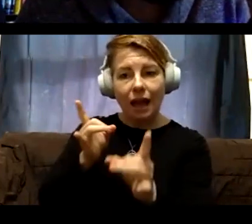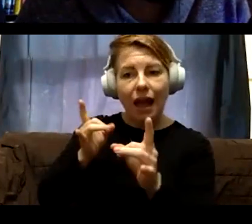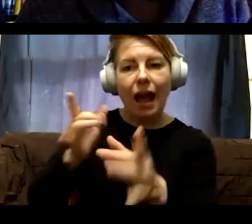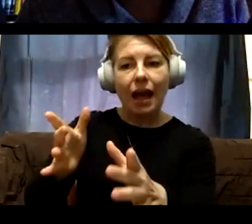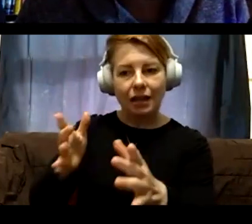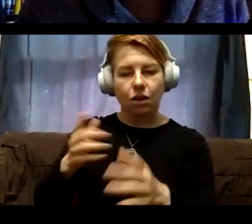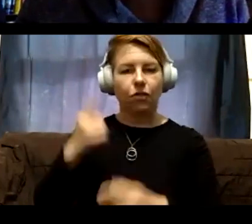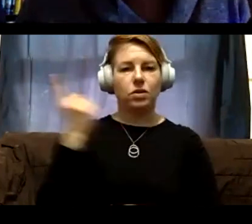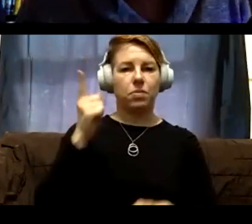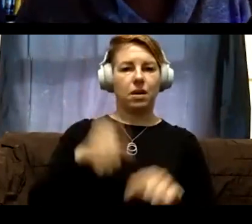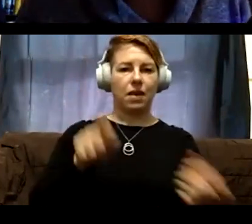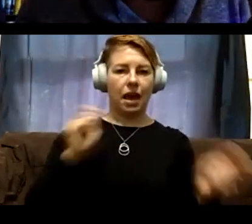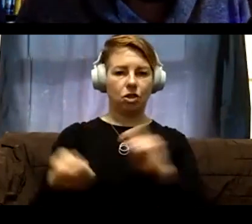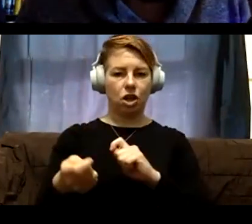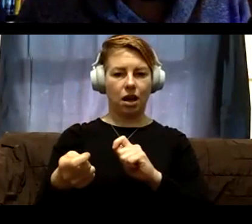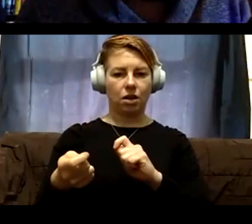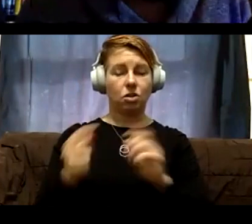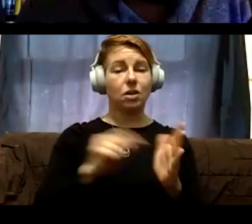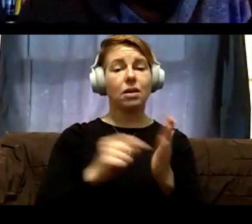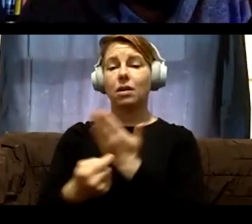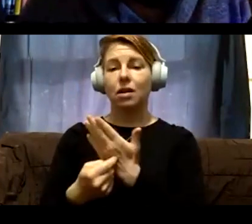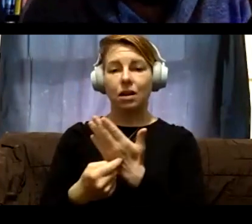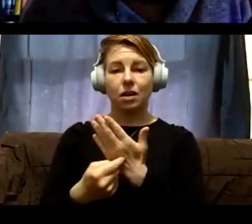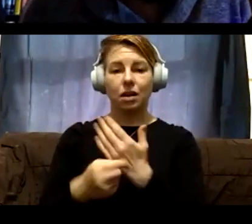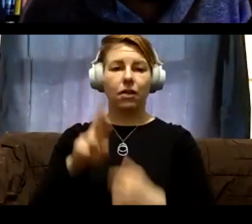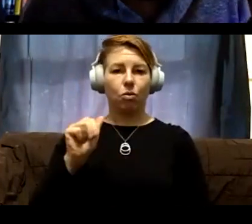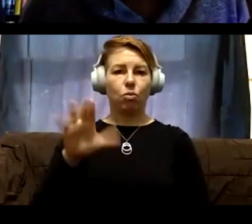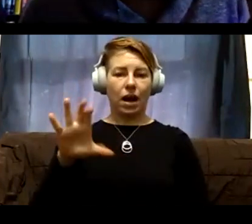however imperfect, for the weaponization of race.